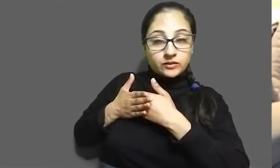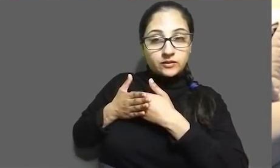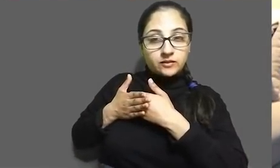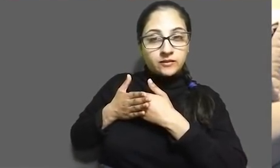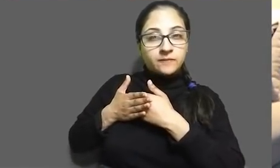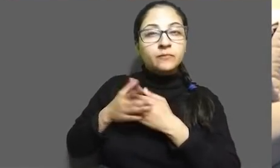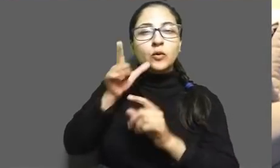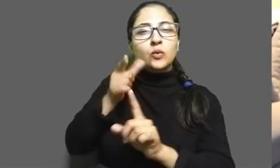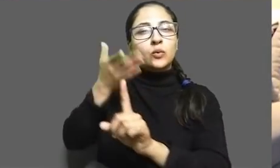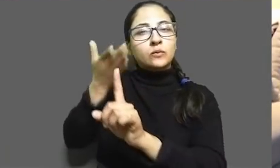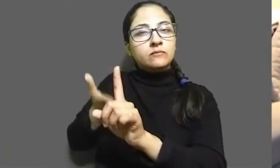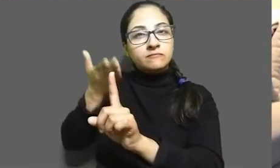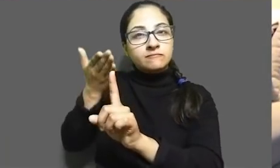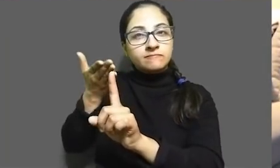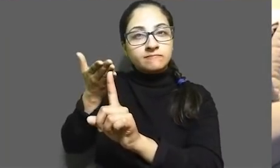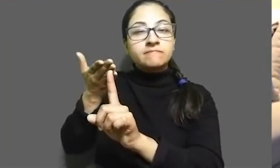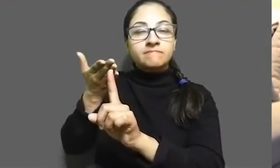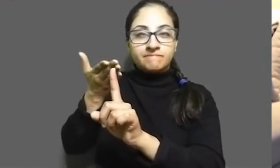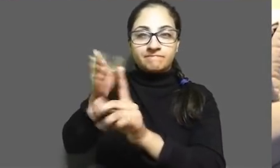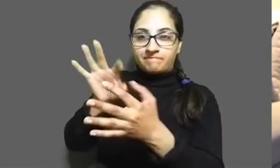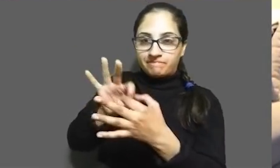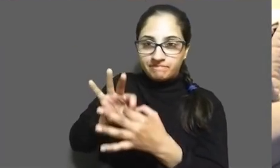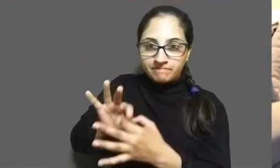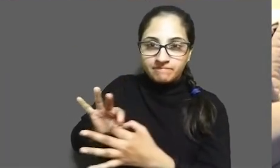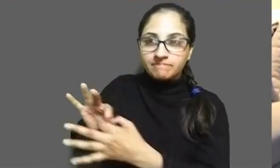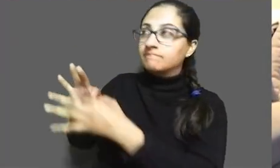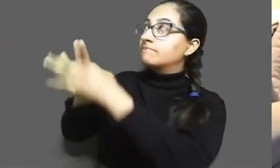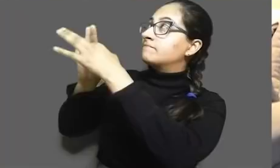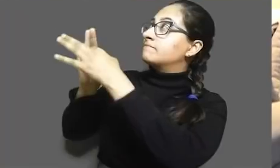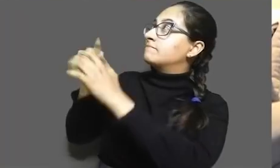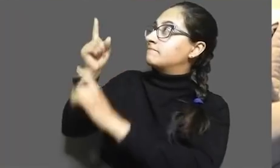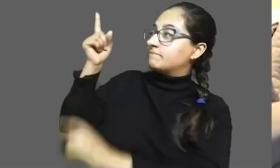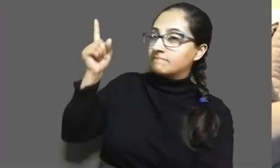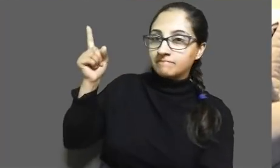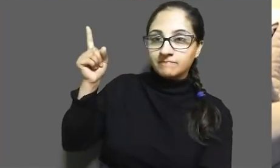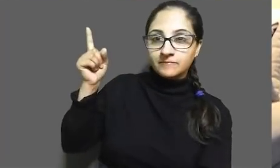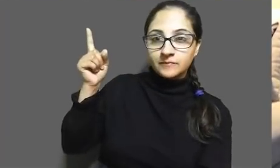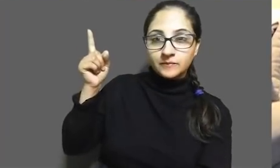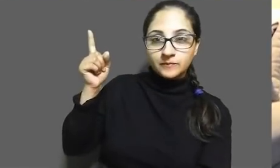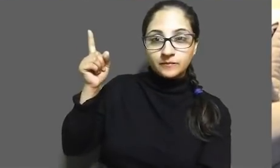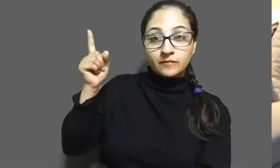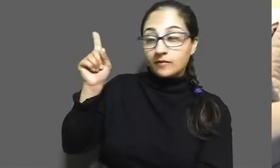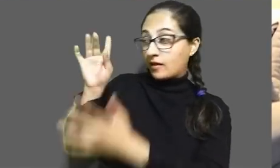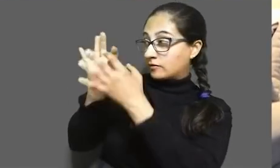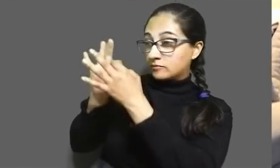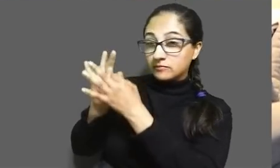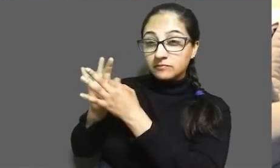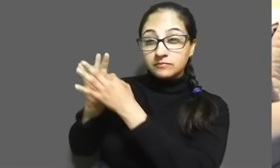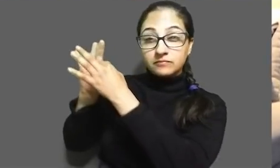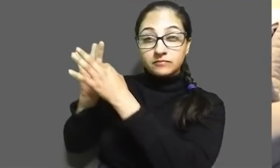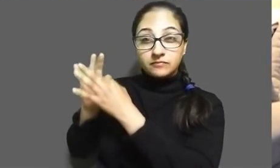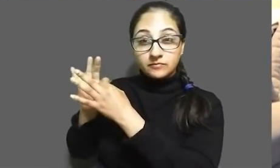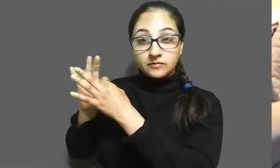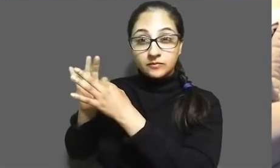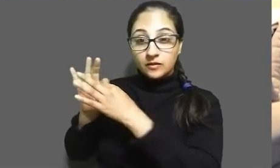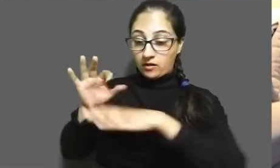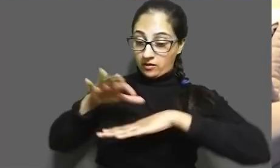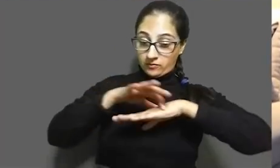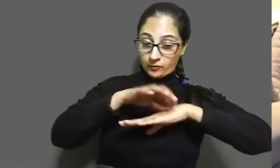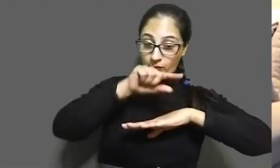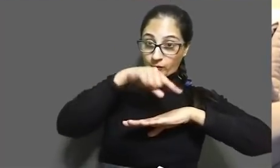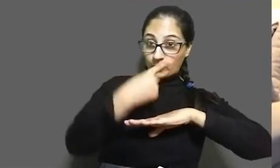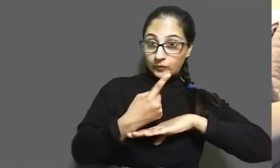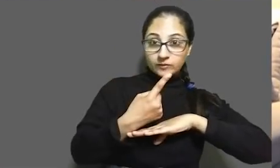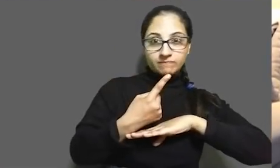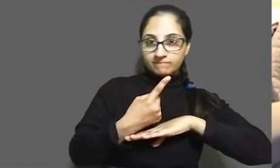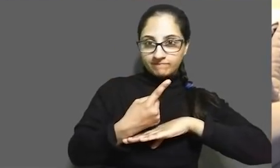Here our Imam speaks to the necessity of an eternal relationship, a bond which goes